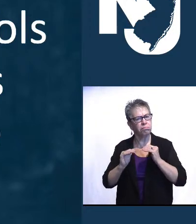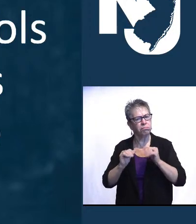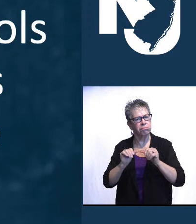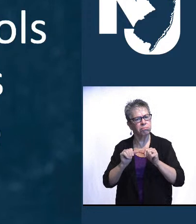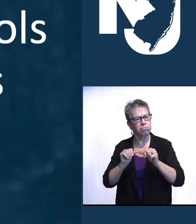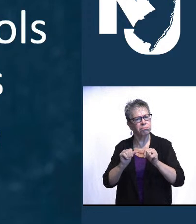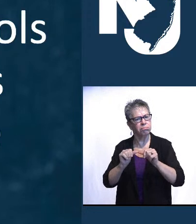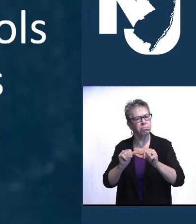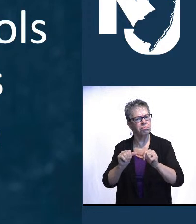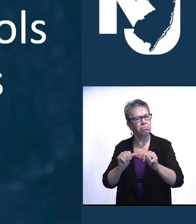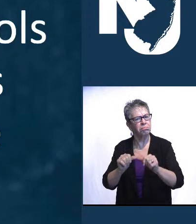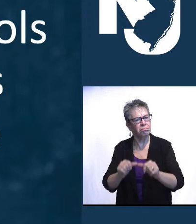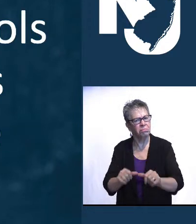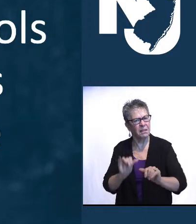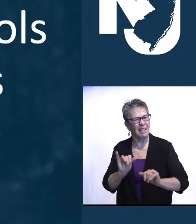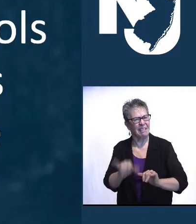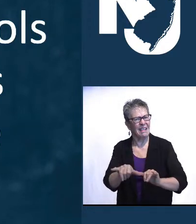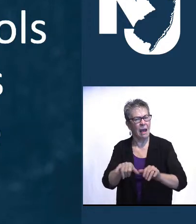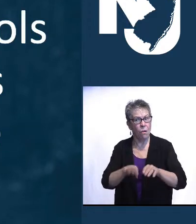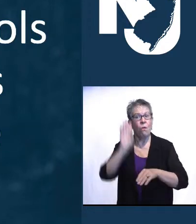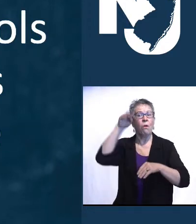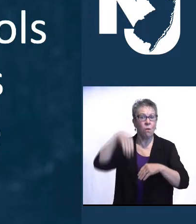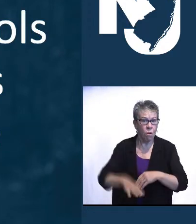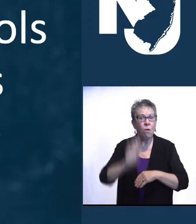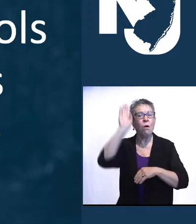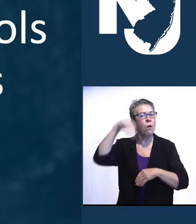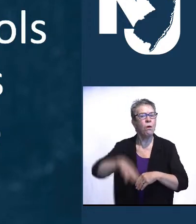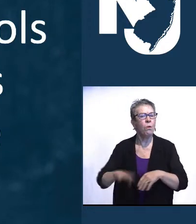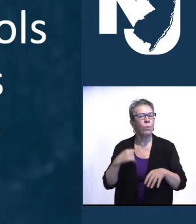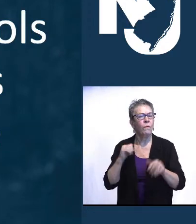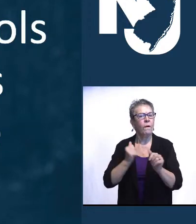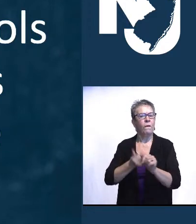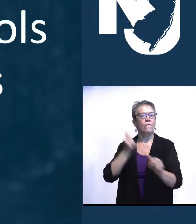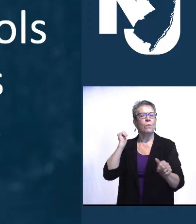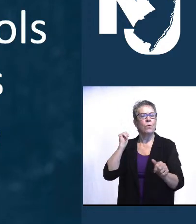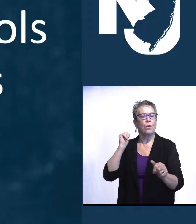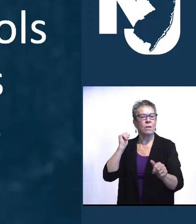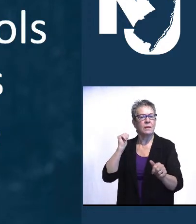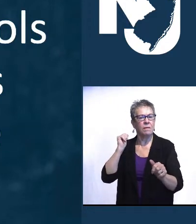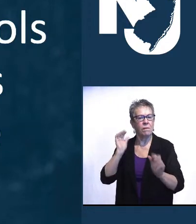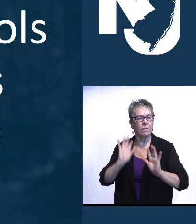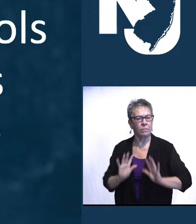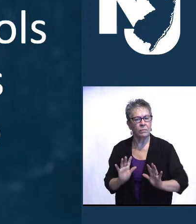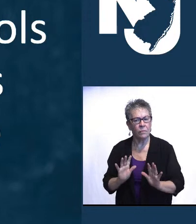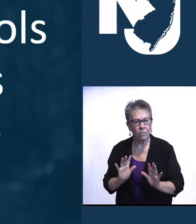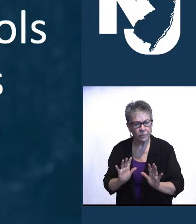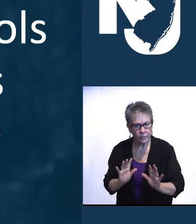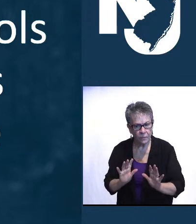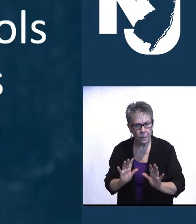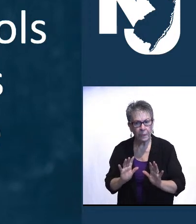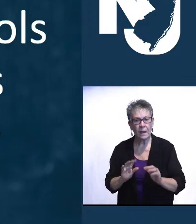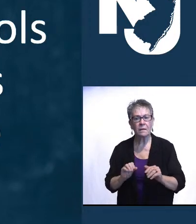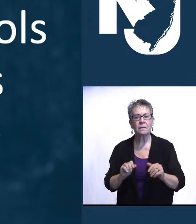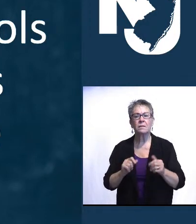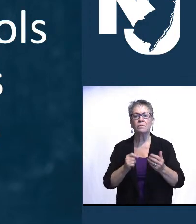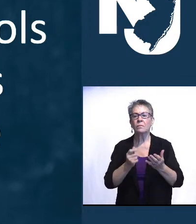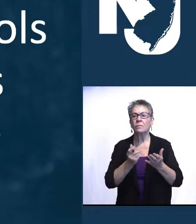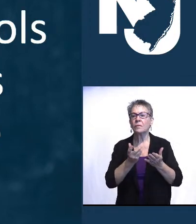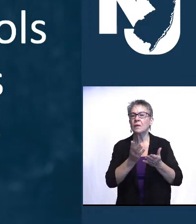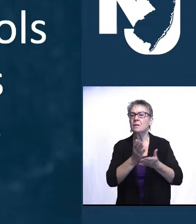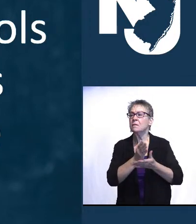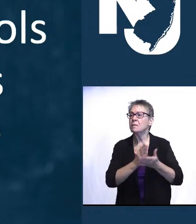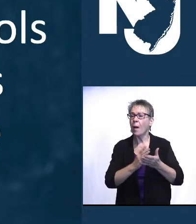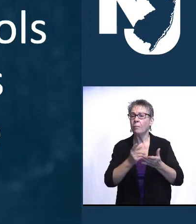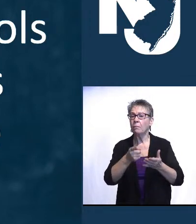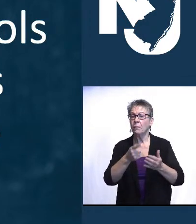have not re-implemented any significant restrictions after them been limited. Decisions like these balancing